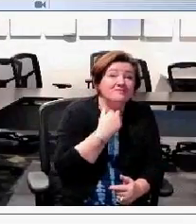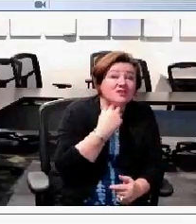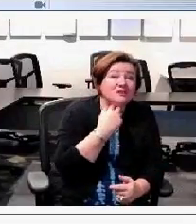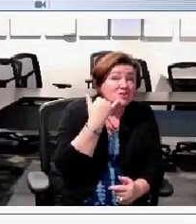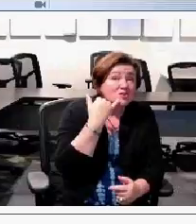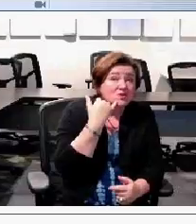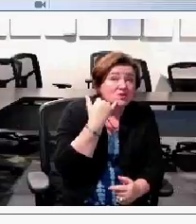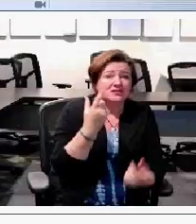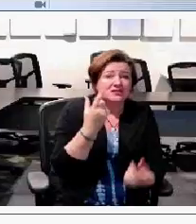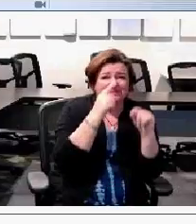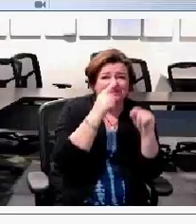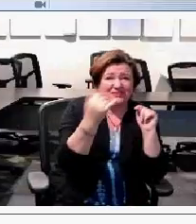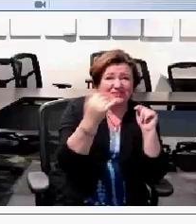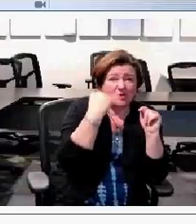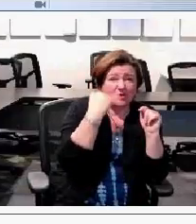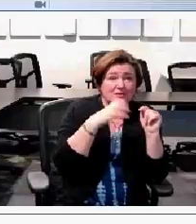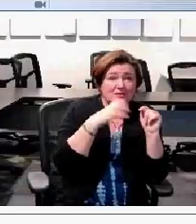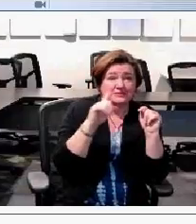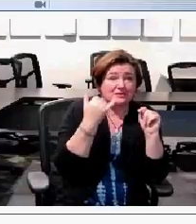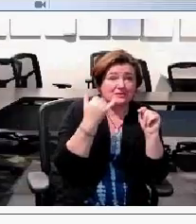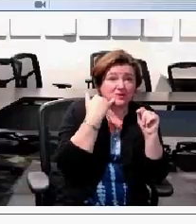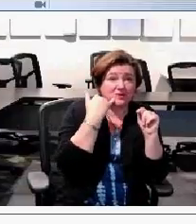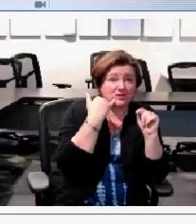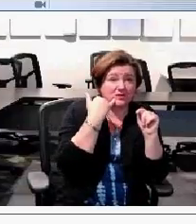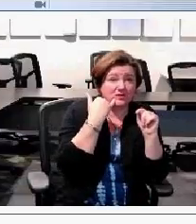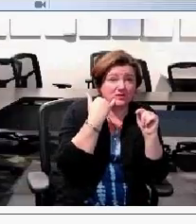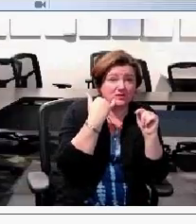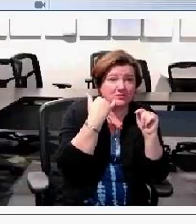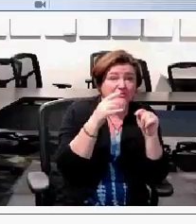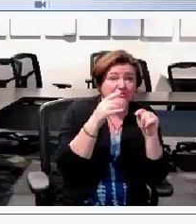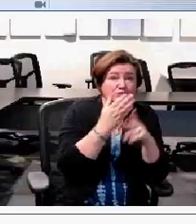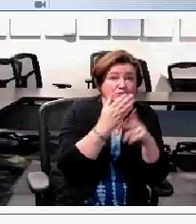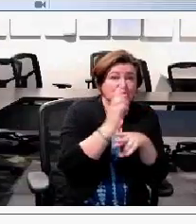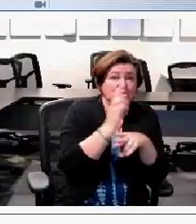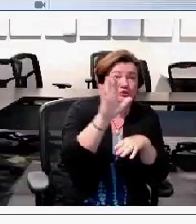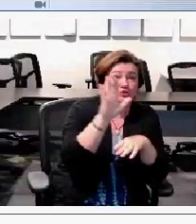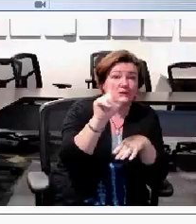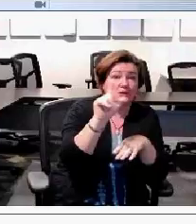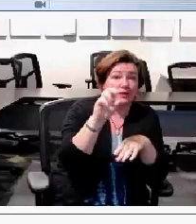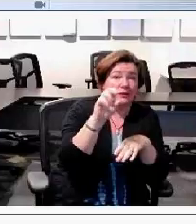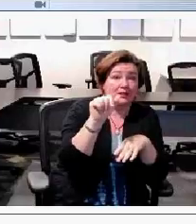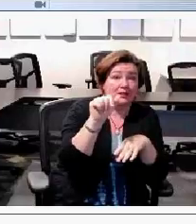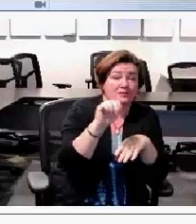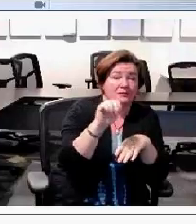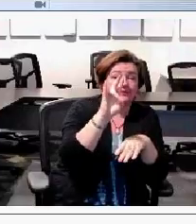You do call my cell phone on your landline, and it's